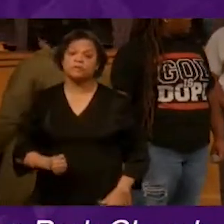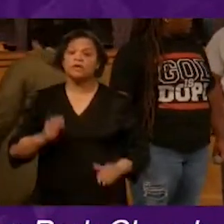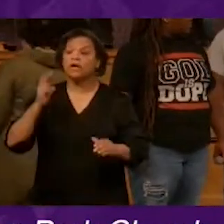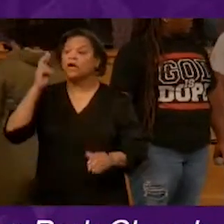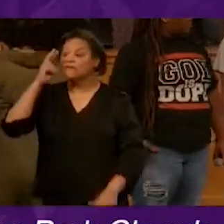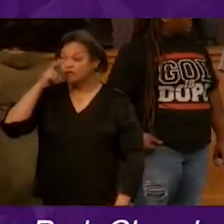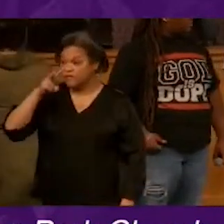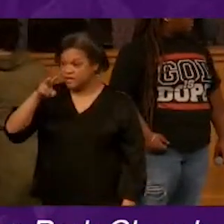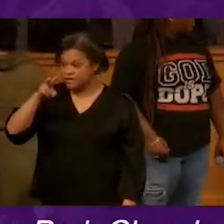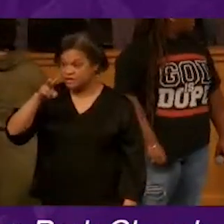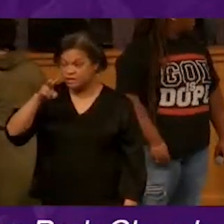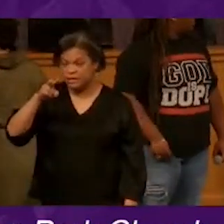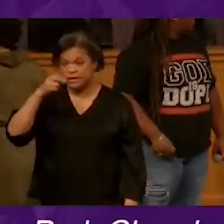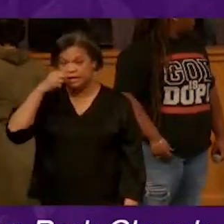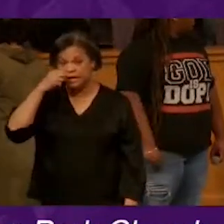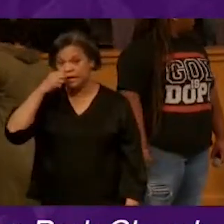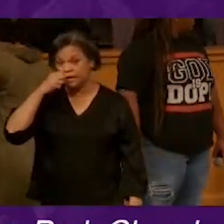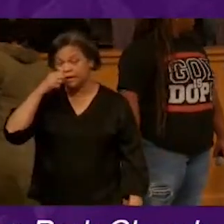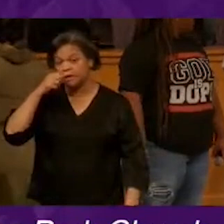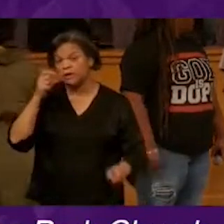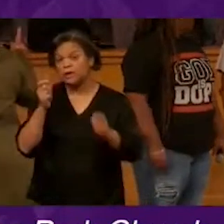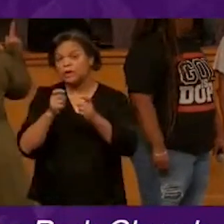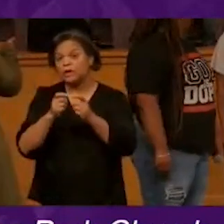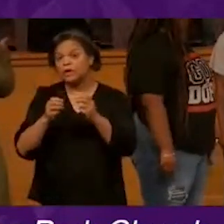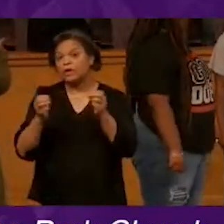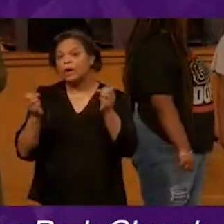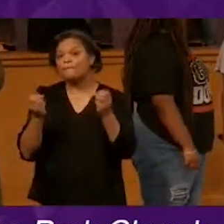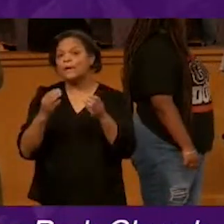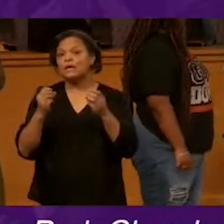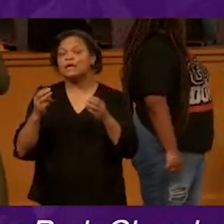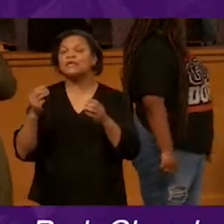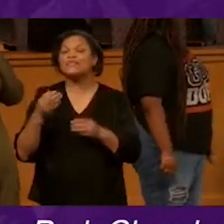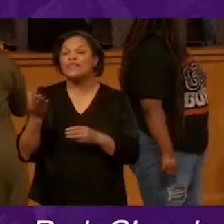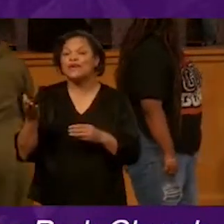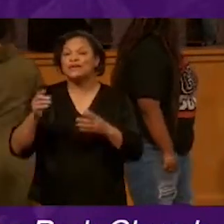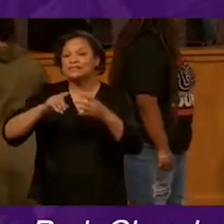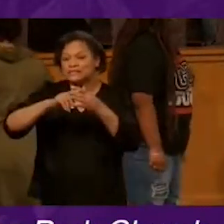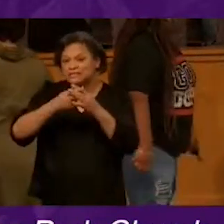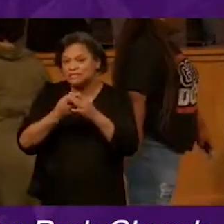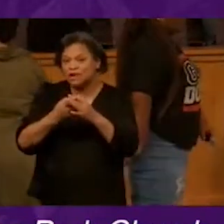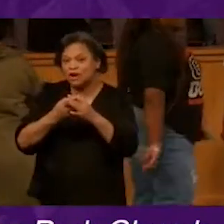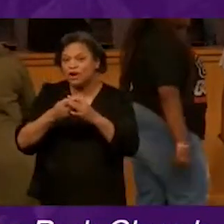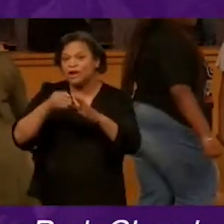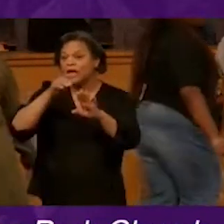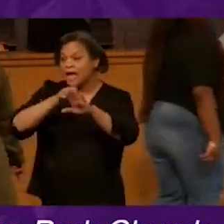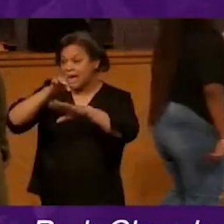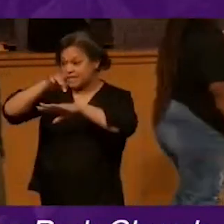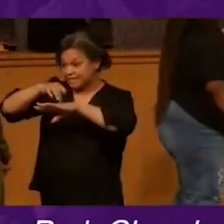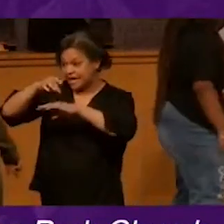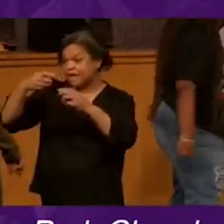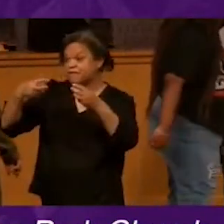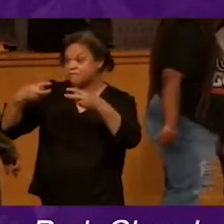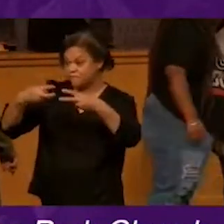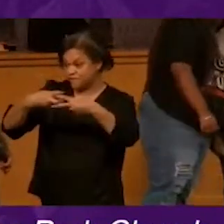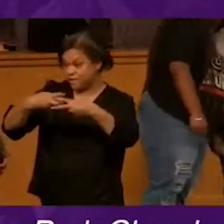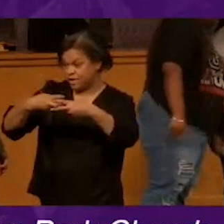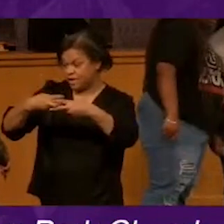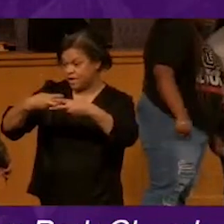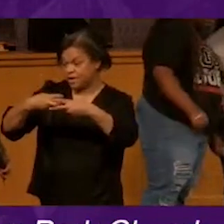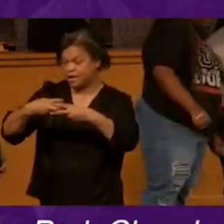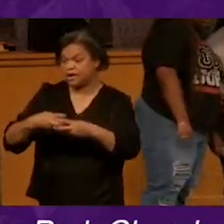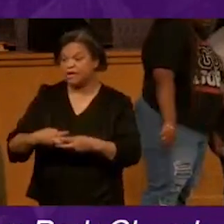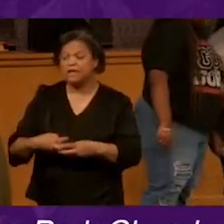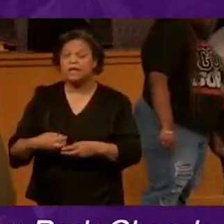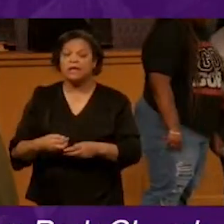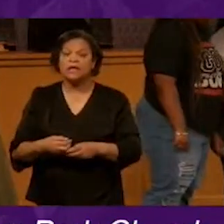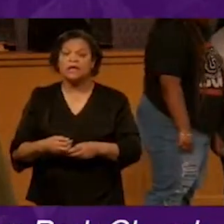visually and written, and just a multitude of things that started at TechFit. Wow. So if you haven't signed your child up for